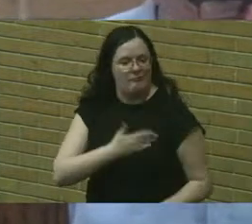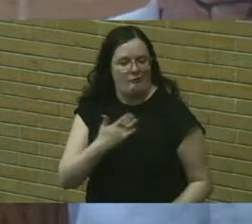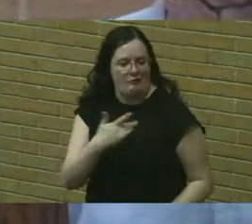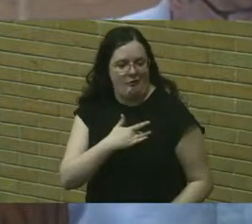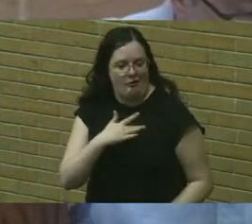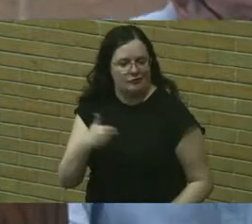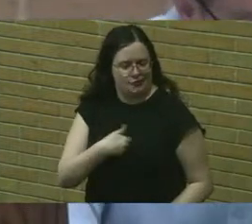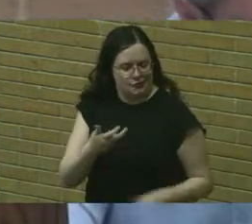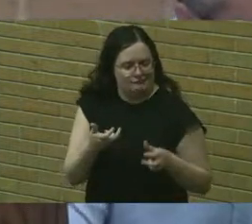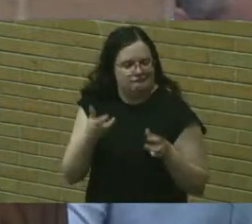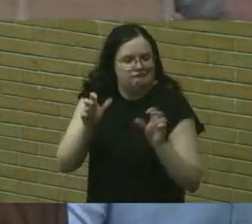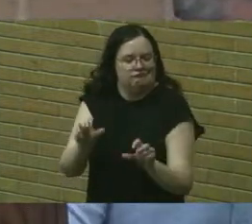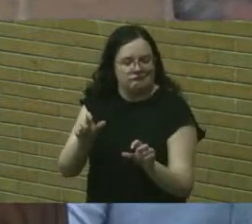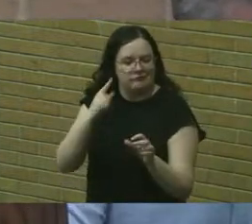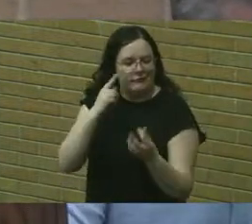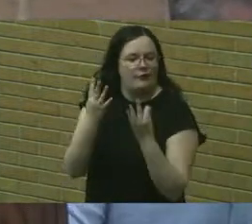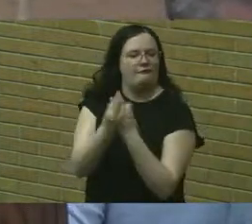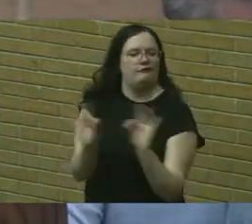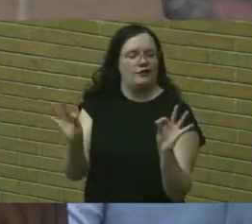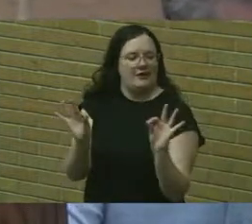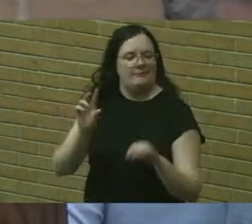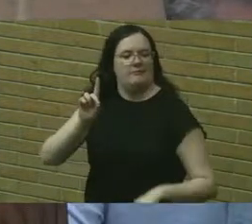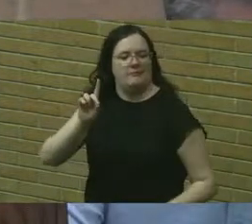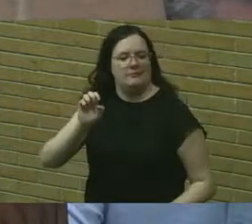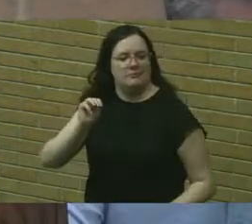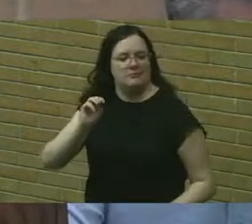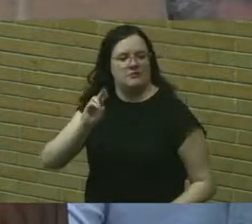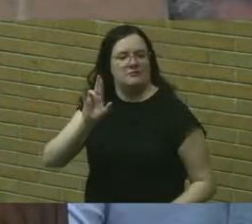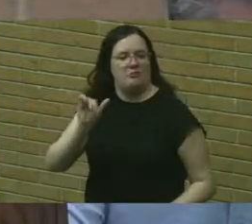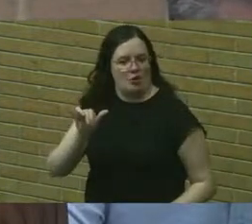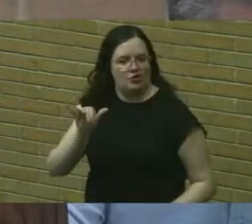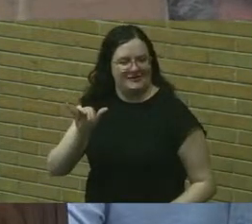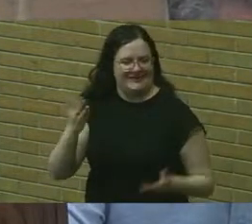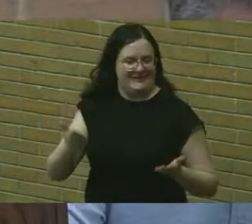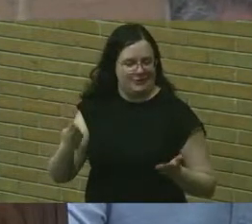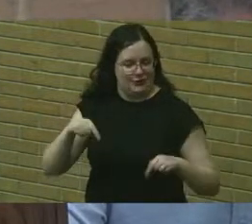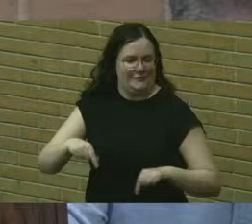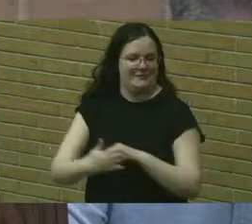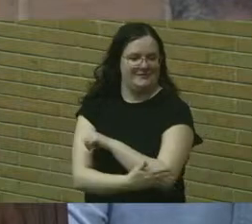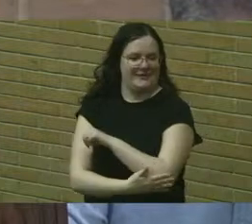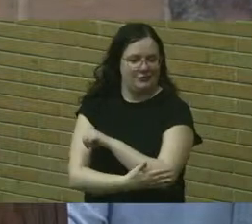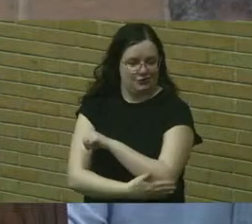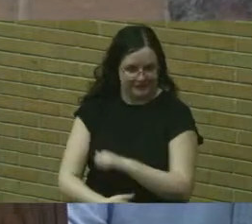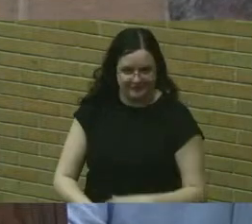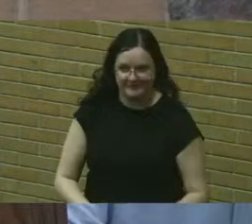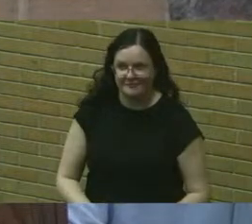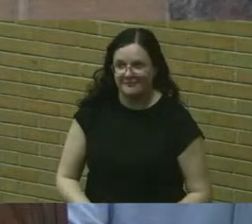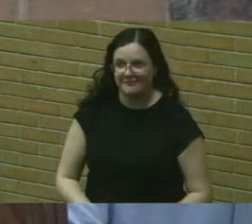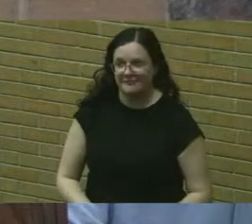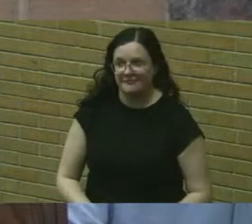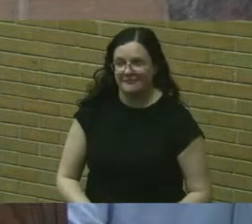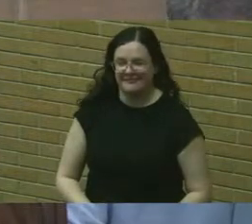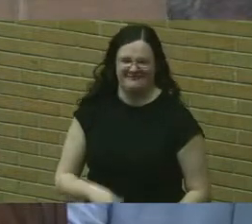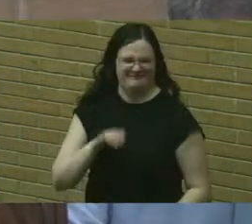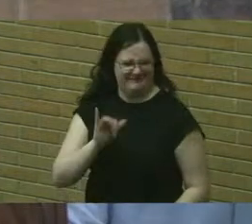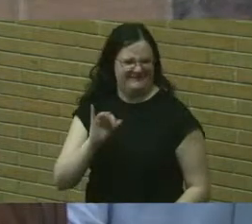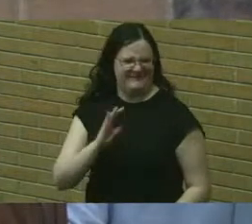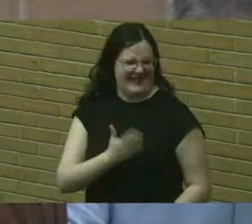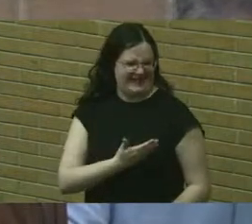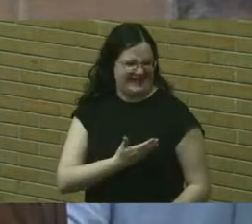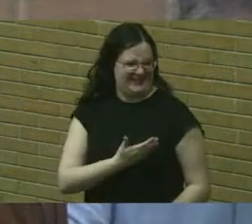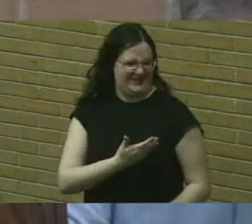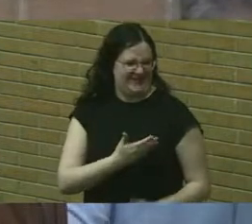in freedom, democracy of this country. At least that's the conversation in my house.